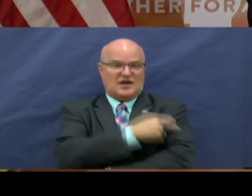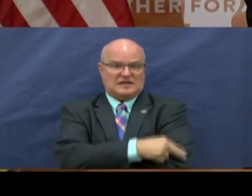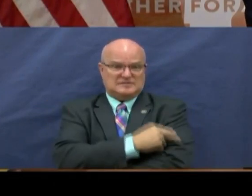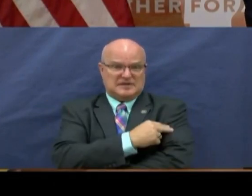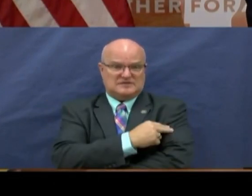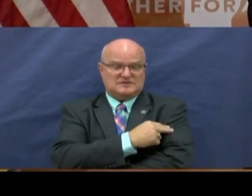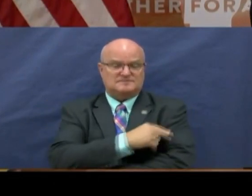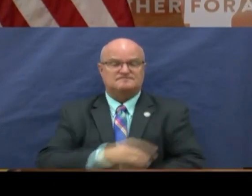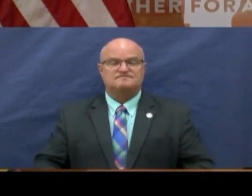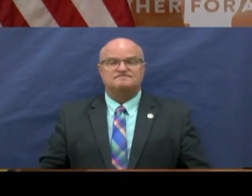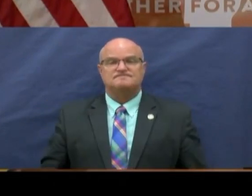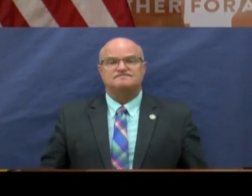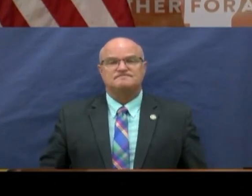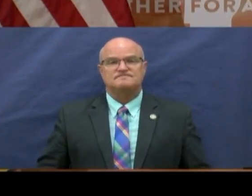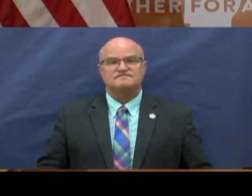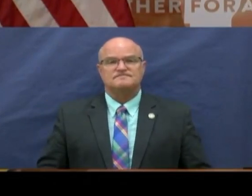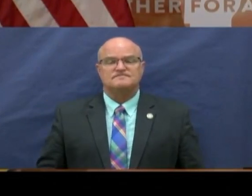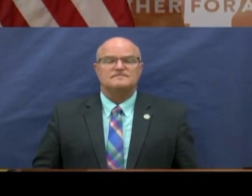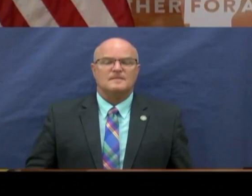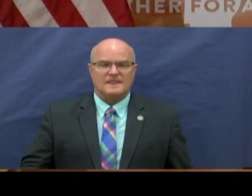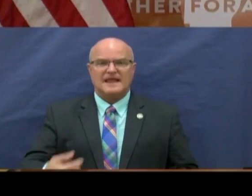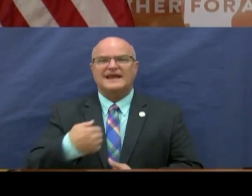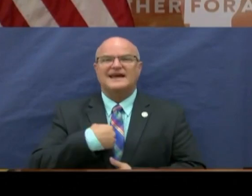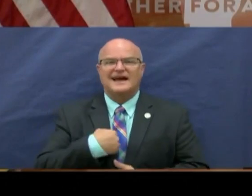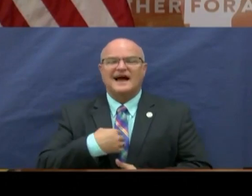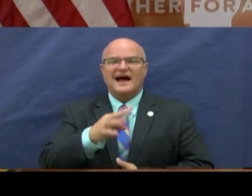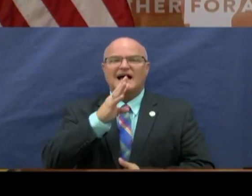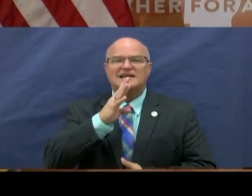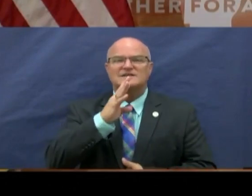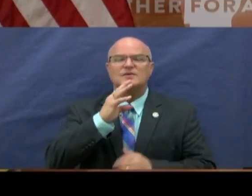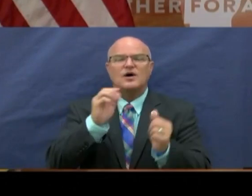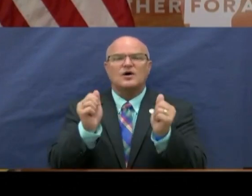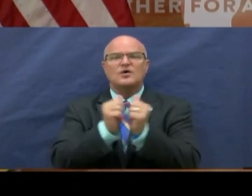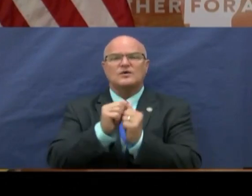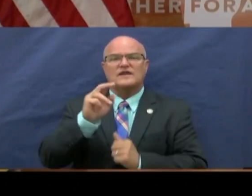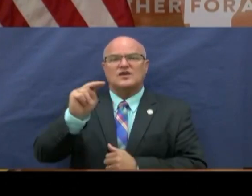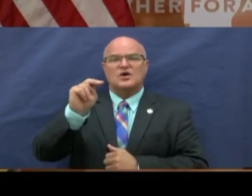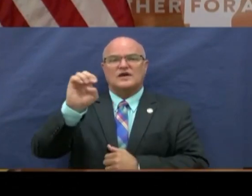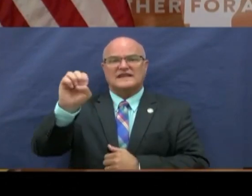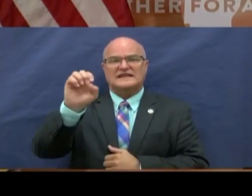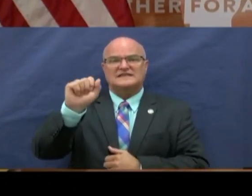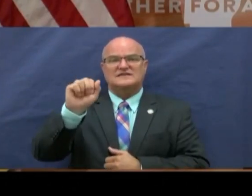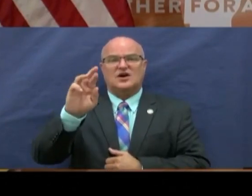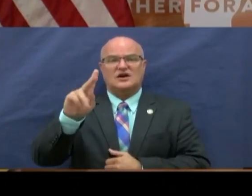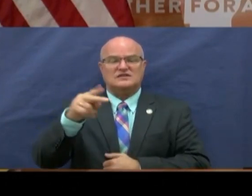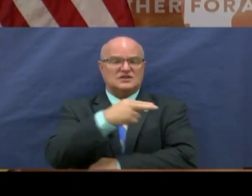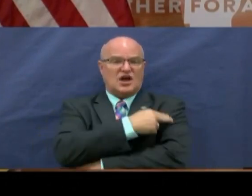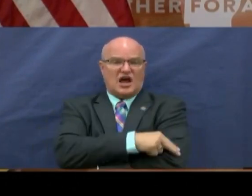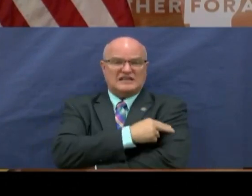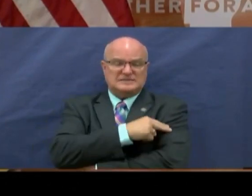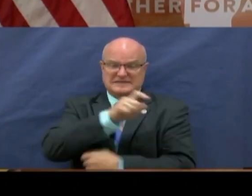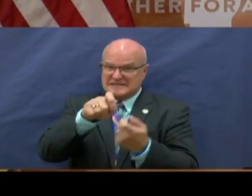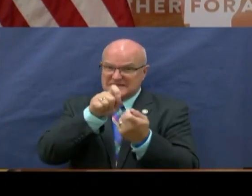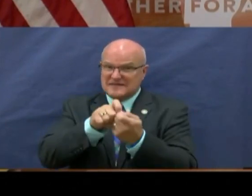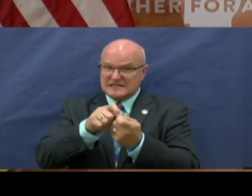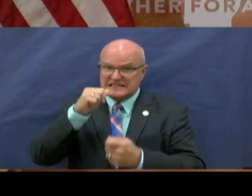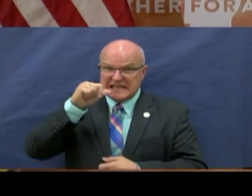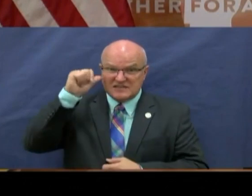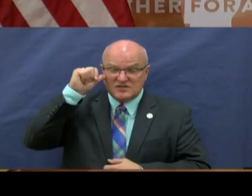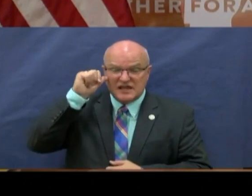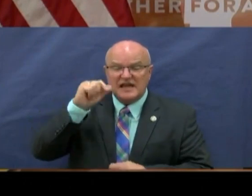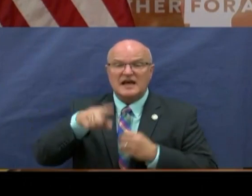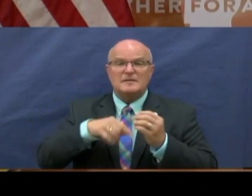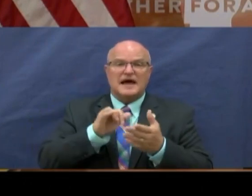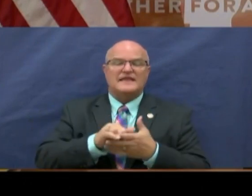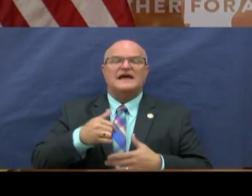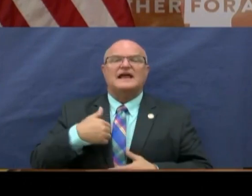hospitals. I spoke with Northeast Arkansas Hospital specifically yesterday about that.